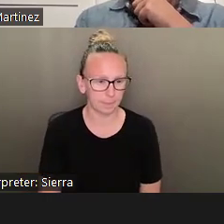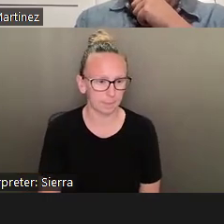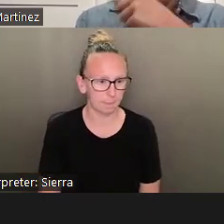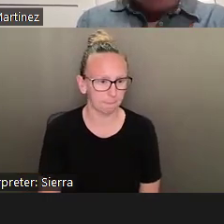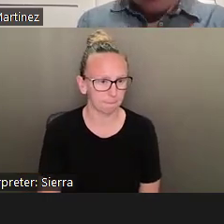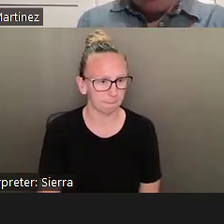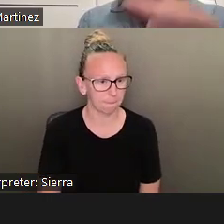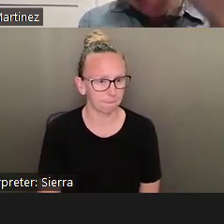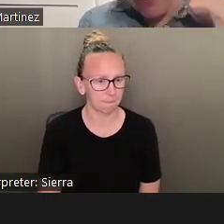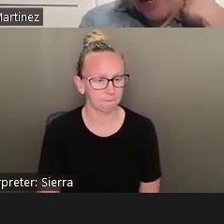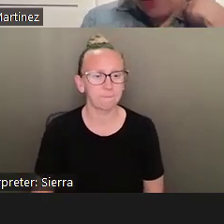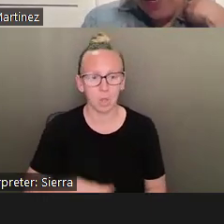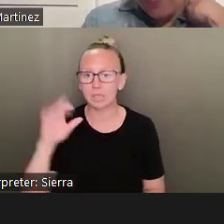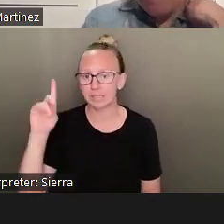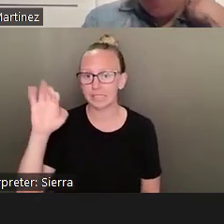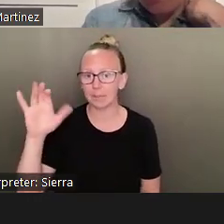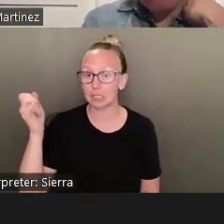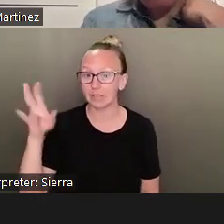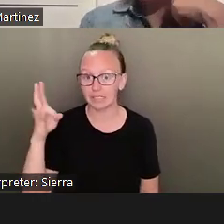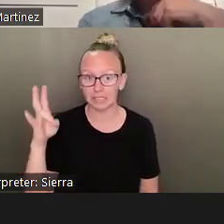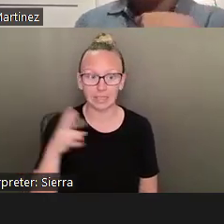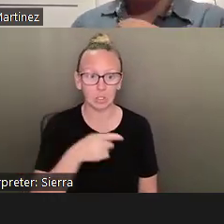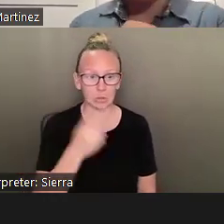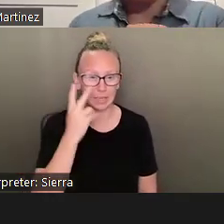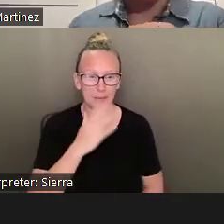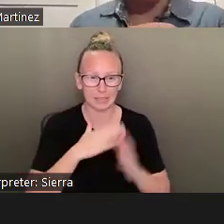And so I'm swimming, you can see my tiny little head bobbing up